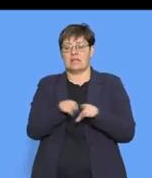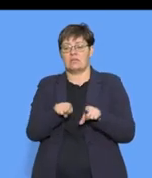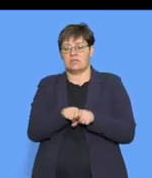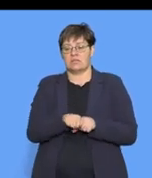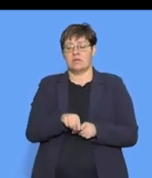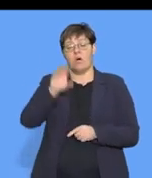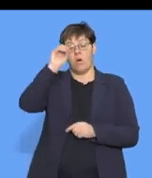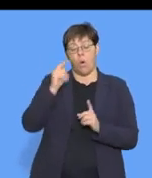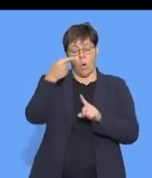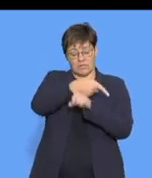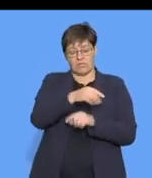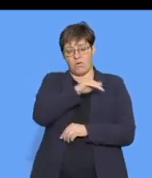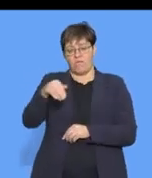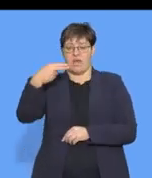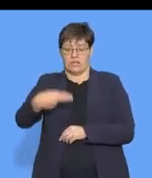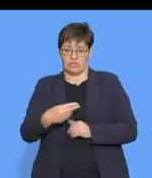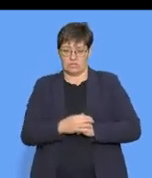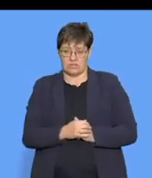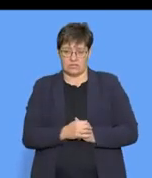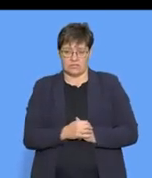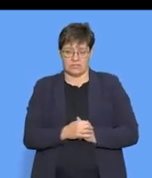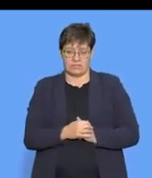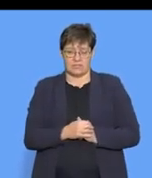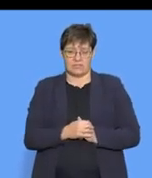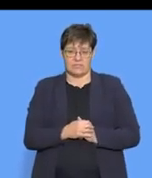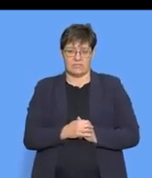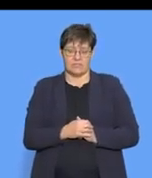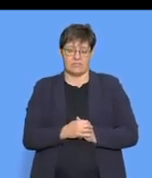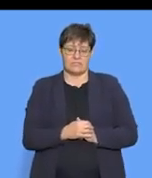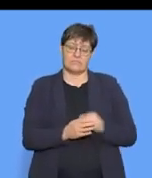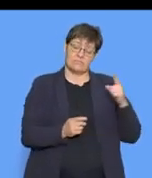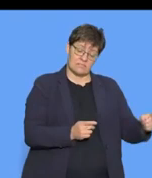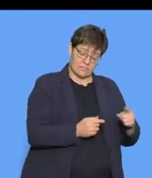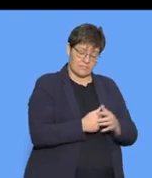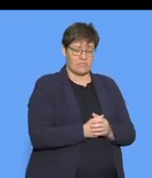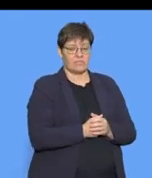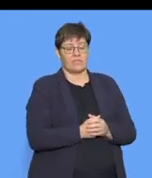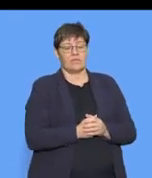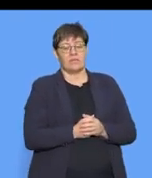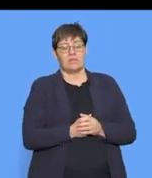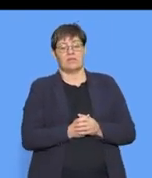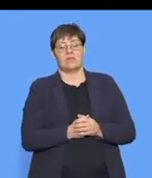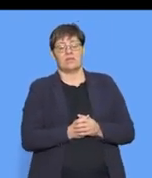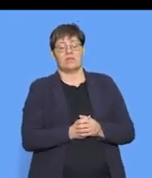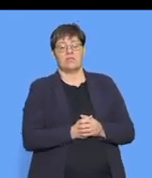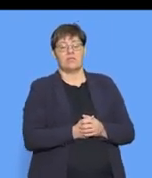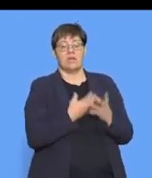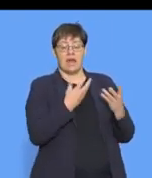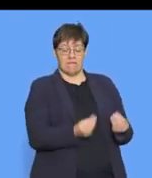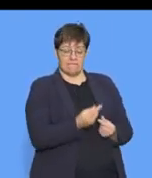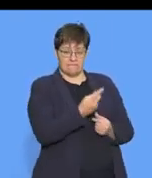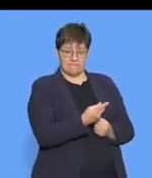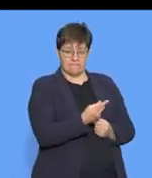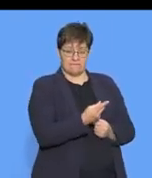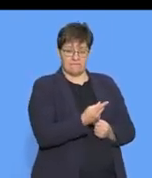sine is equal to opposite over hypotenuse. Okay, the next one again, here we've got what? Do